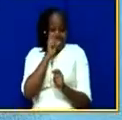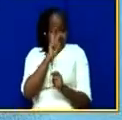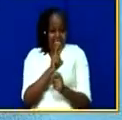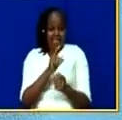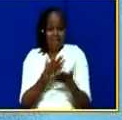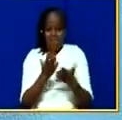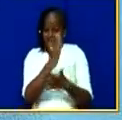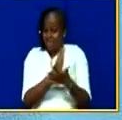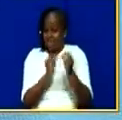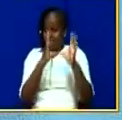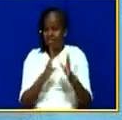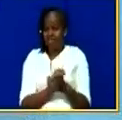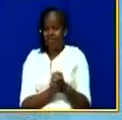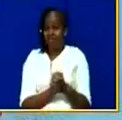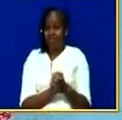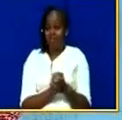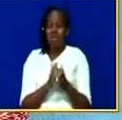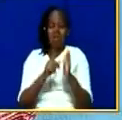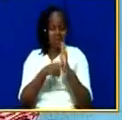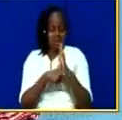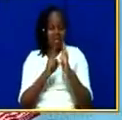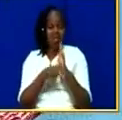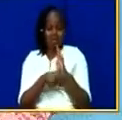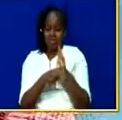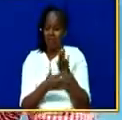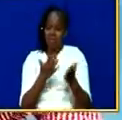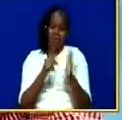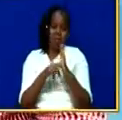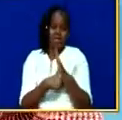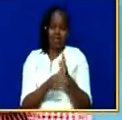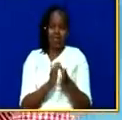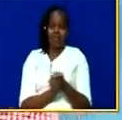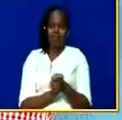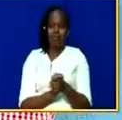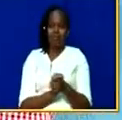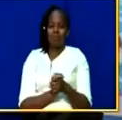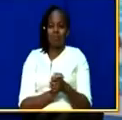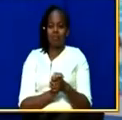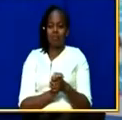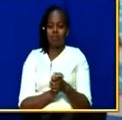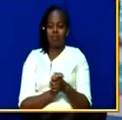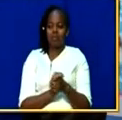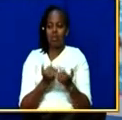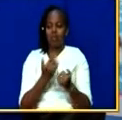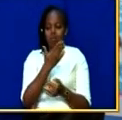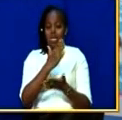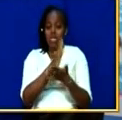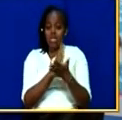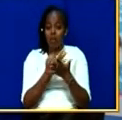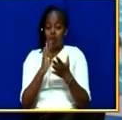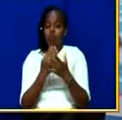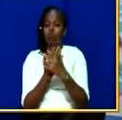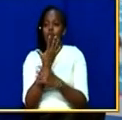we just slice it? we will slice it Later? later. We will slice it later. We will slice Okay. it later. So these are some of the crops